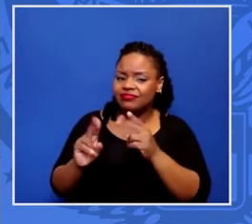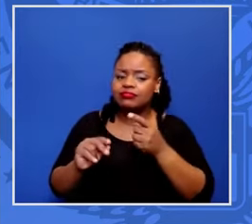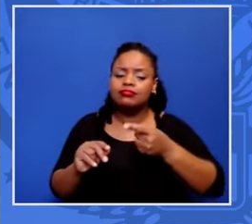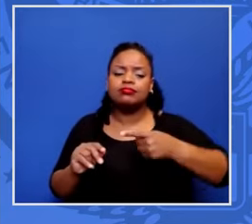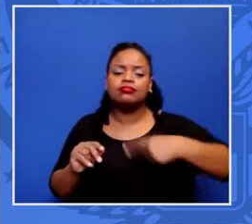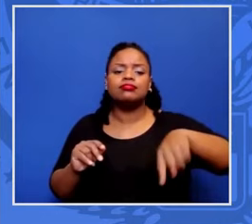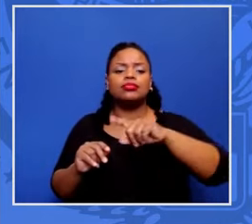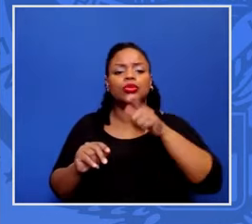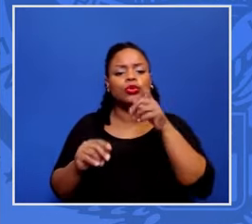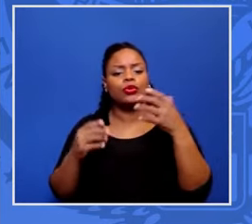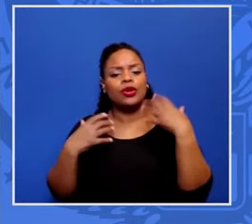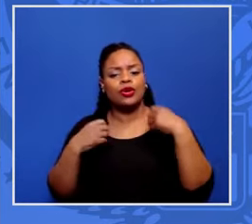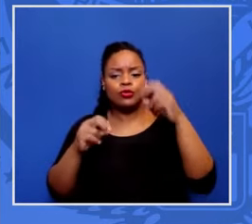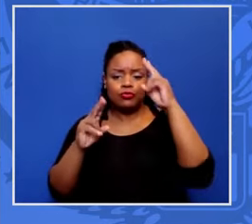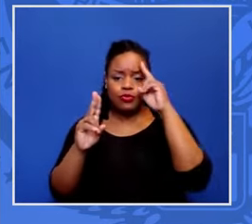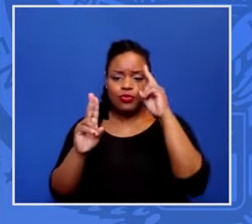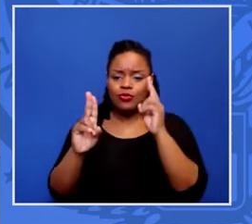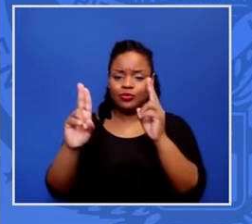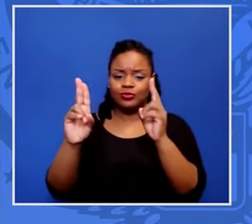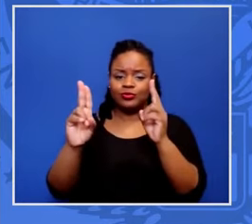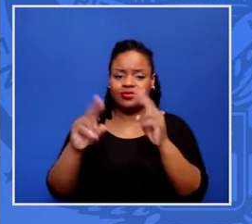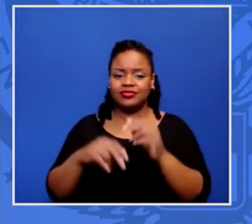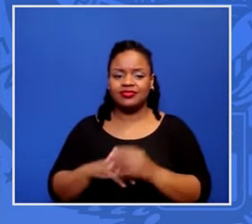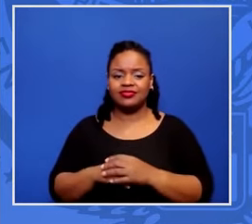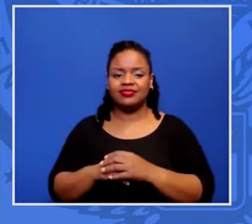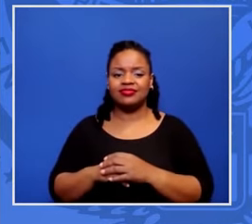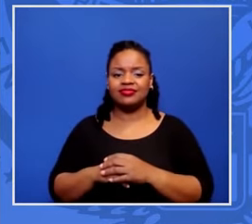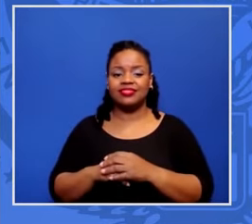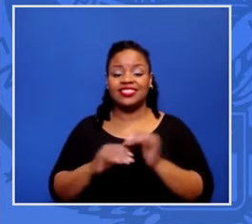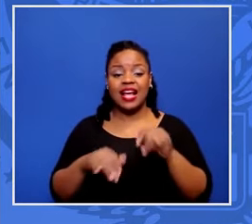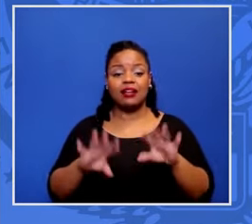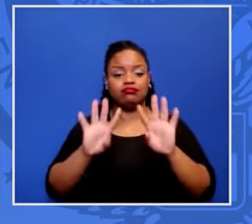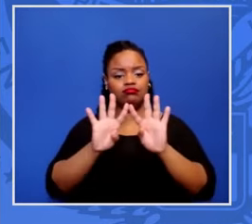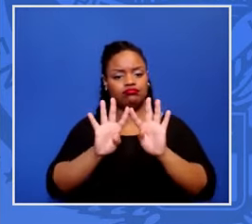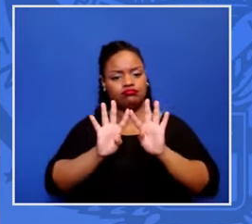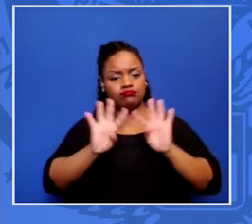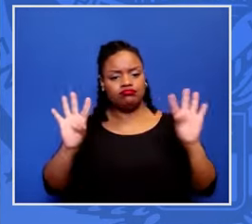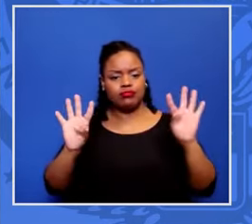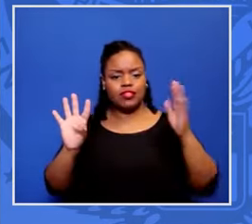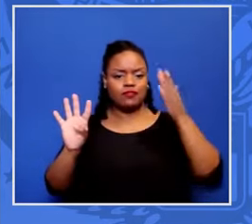lines of the pandemic, united to celebrate this hopeful day.